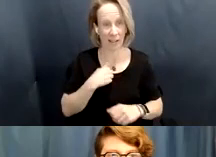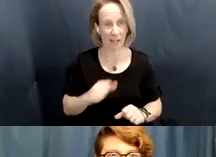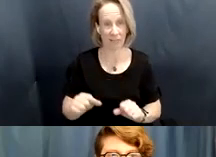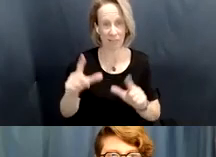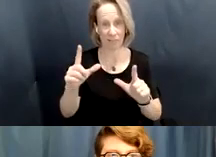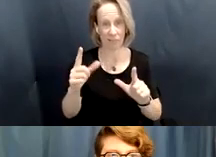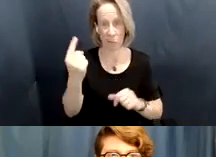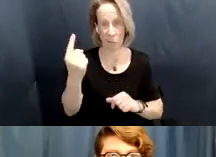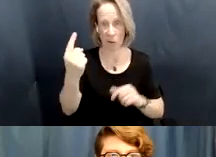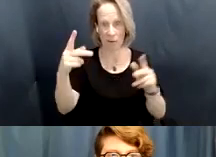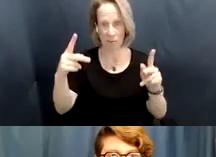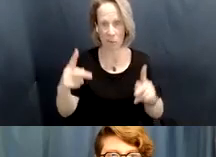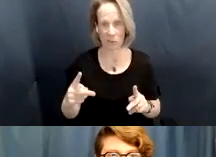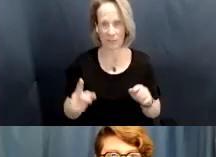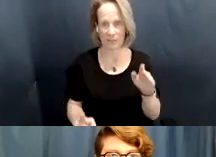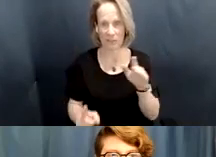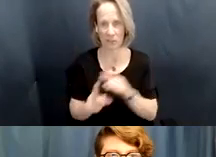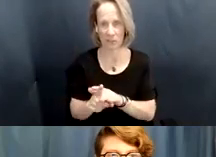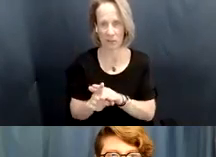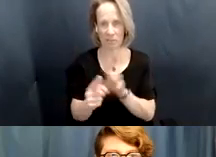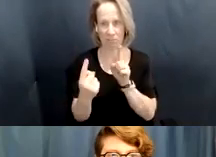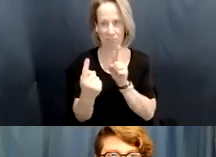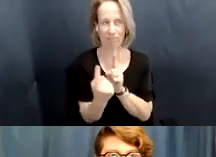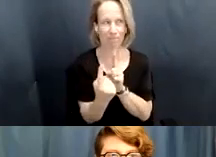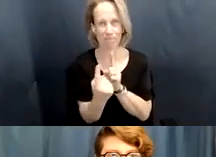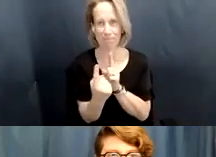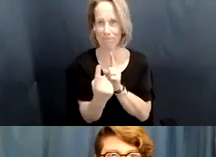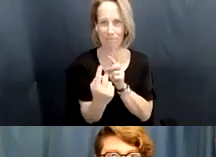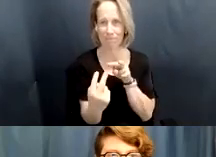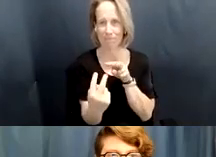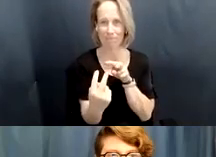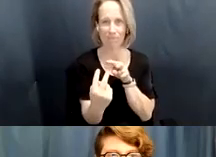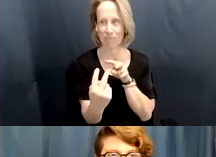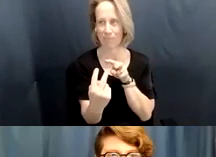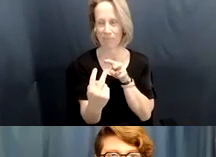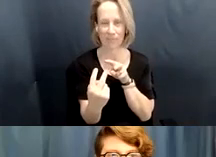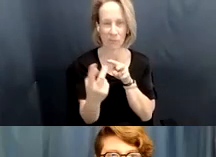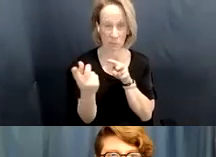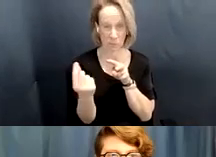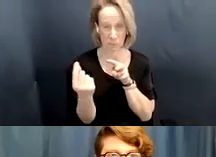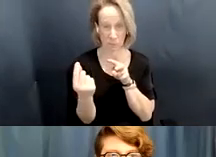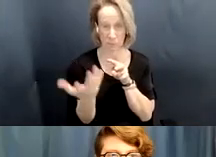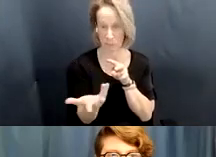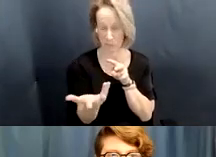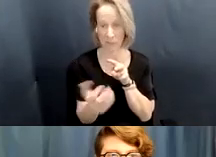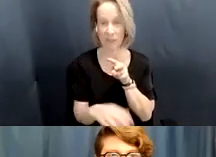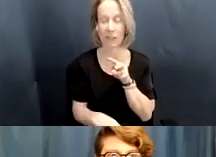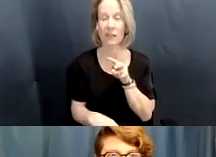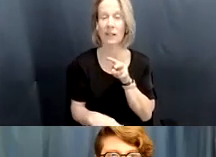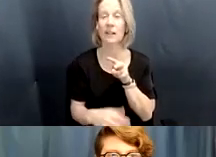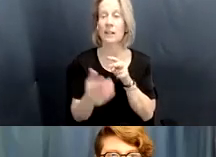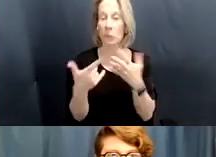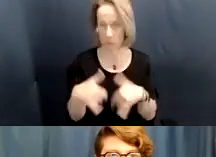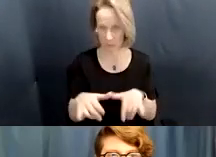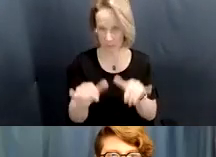up. So what do? As a facilitator, you will still want to make sure that you provide that space with the same